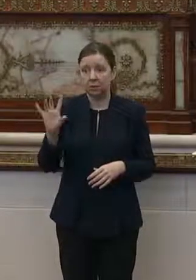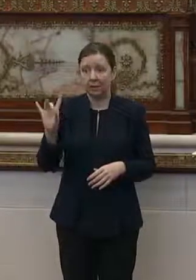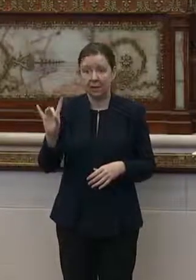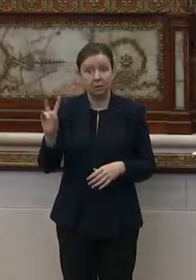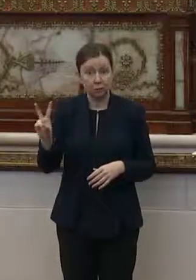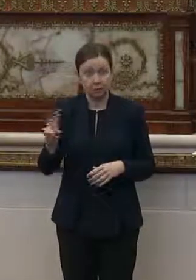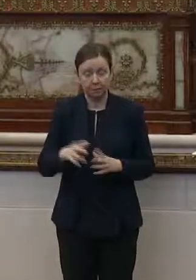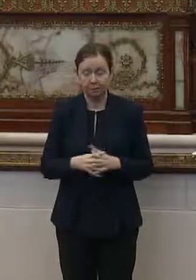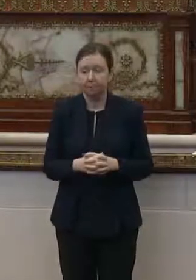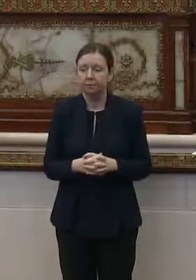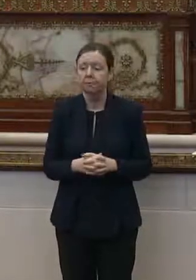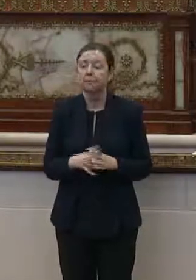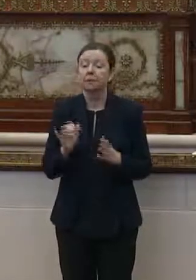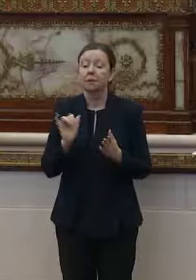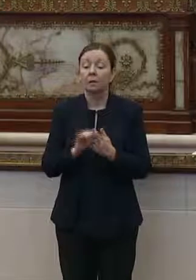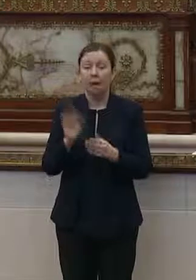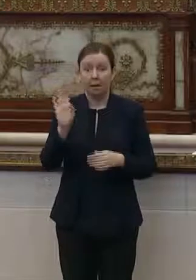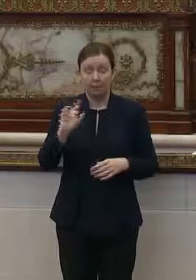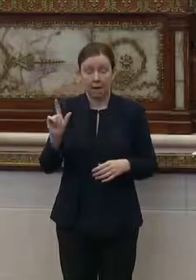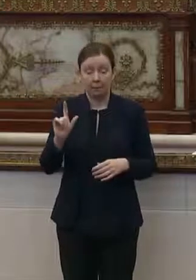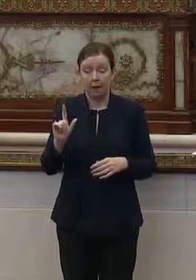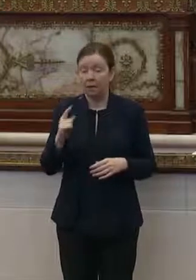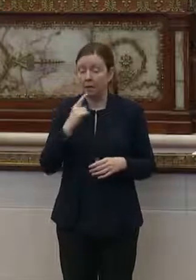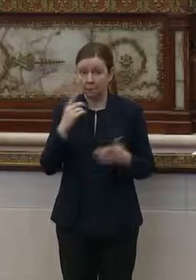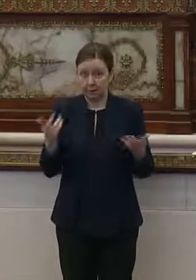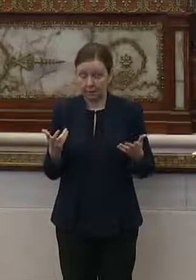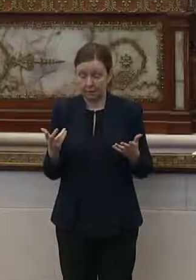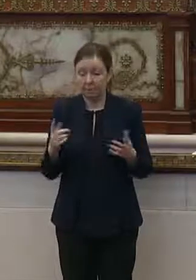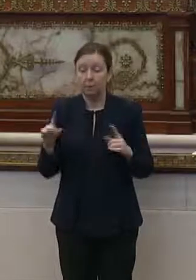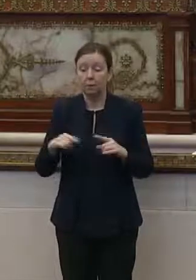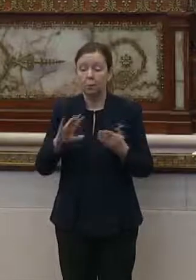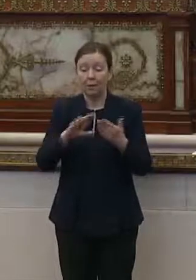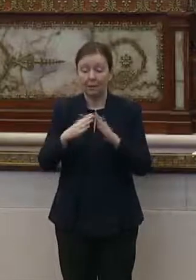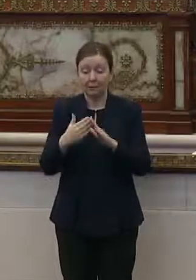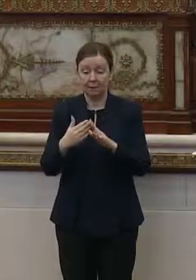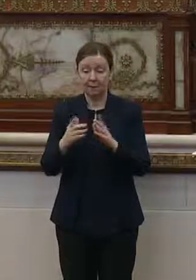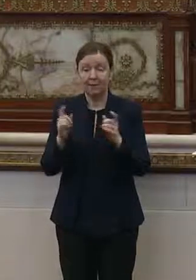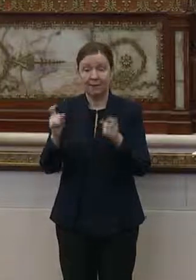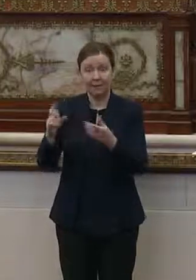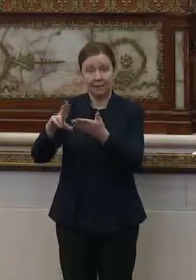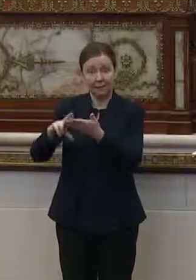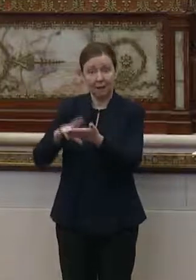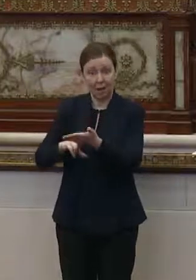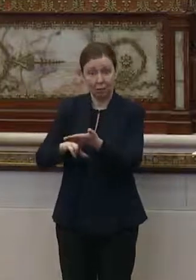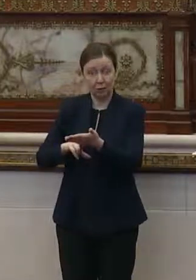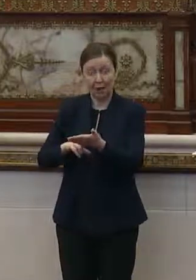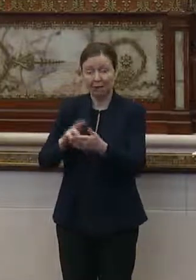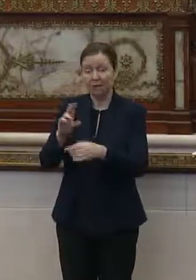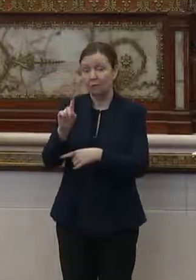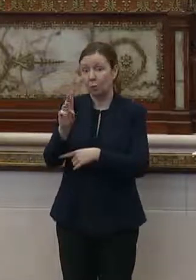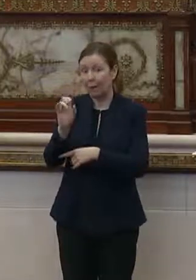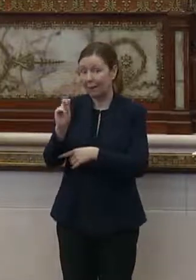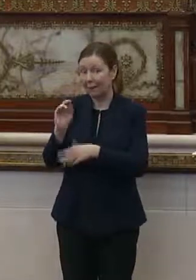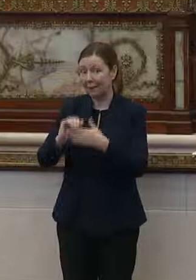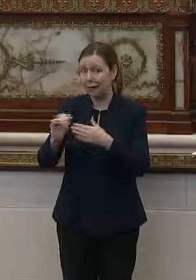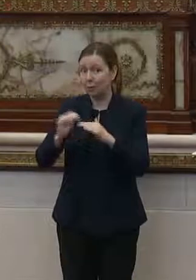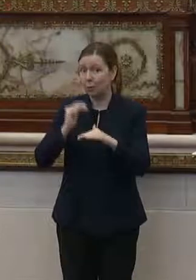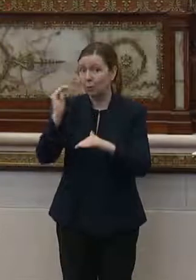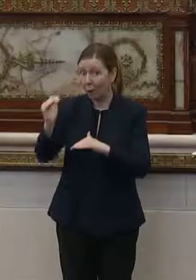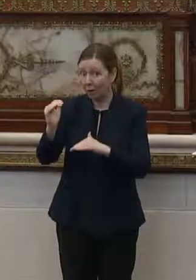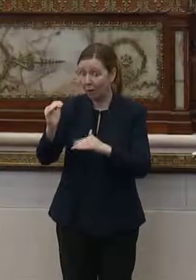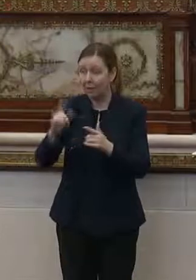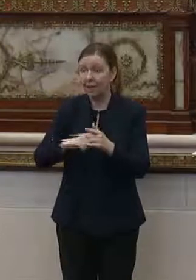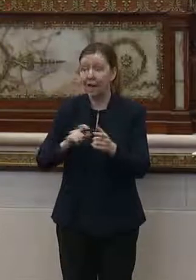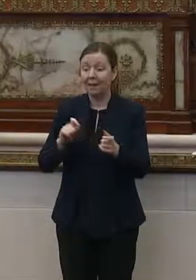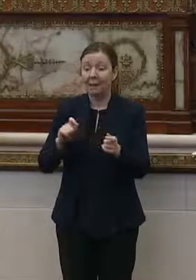200382. That was a bill that basically said when the city gives a contract of $1 million or more and then